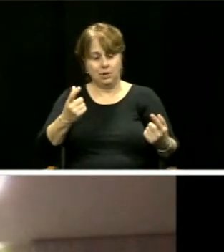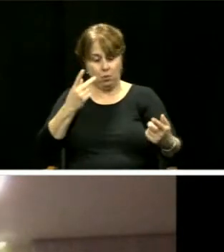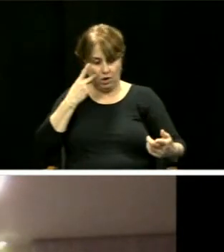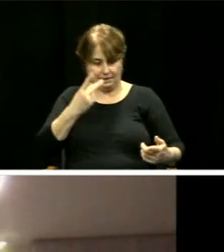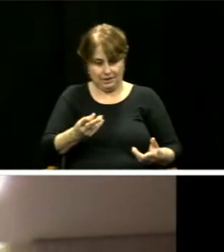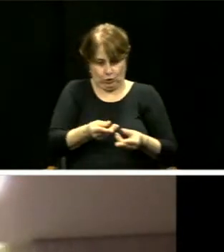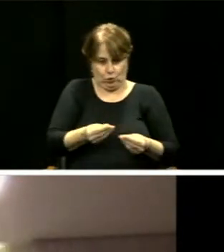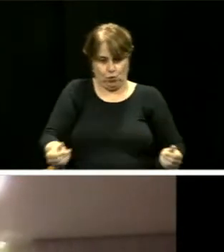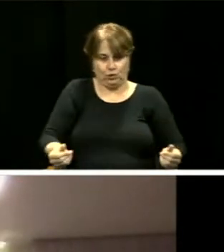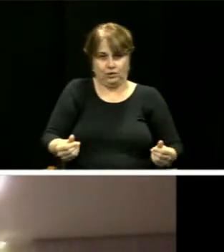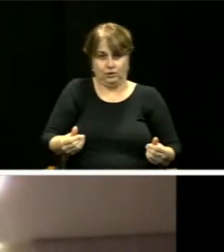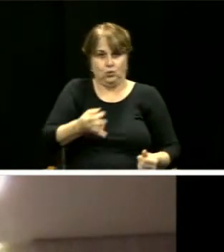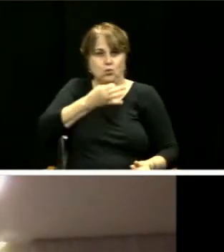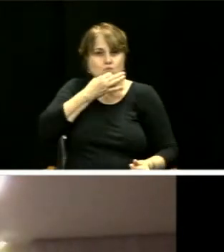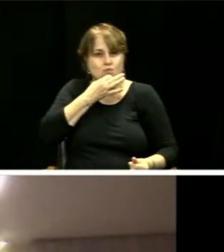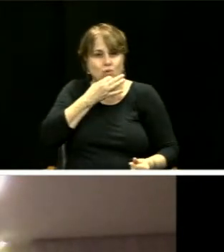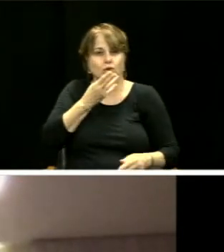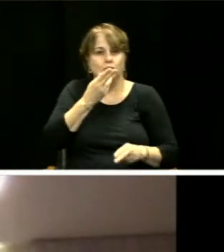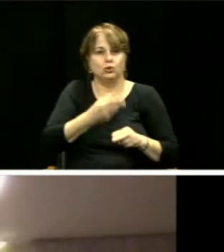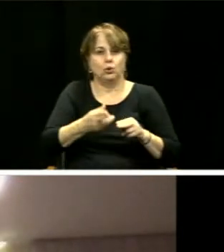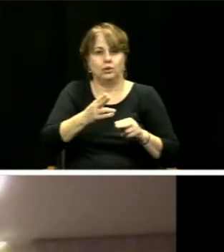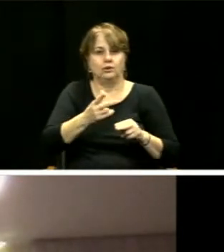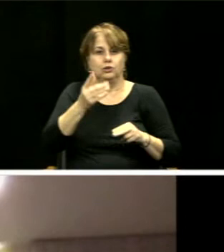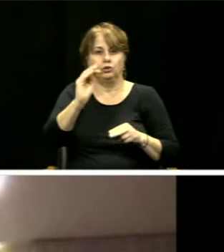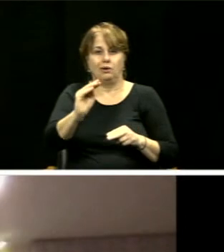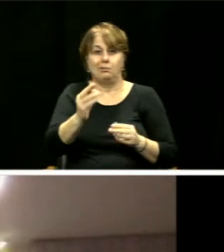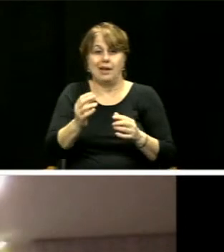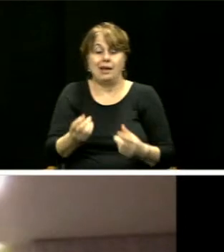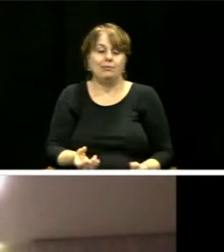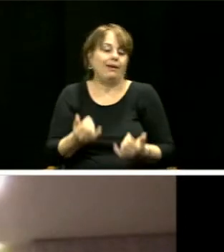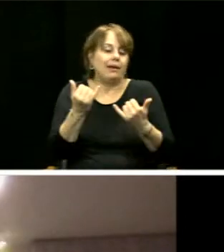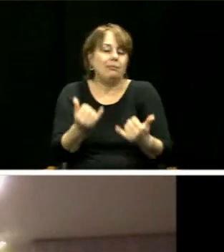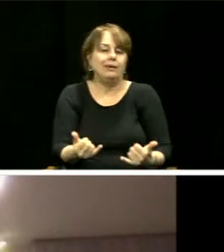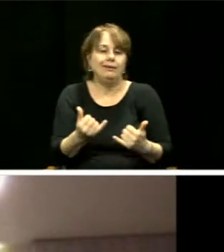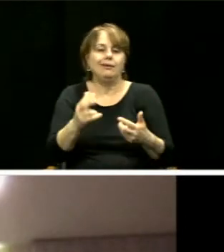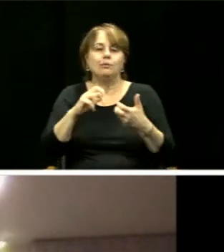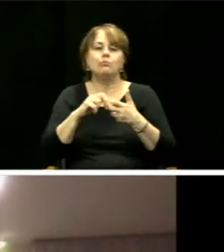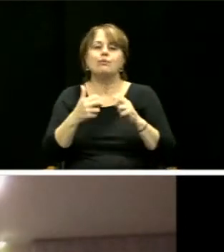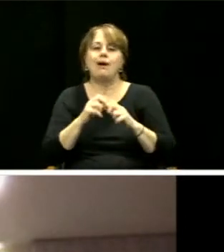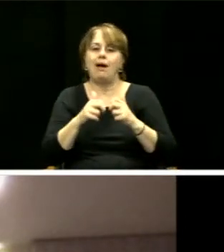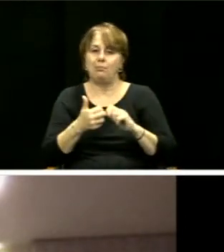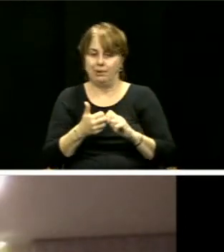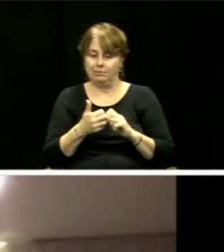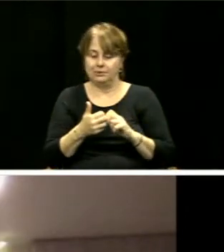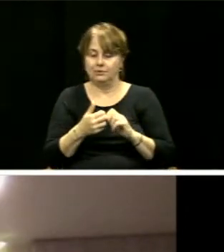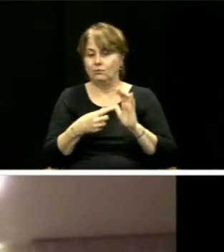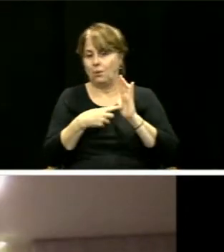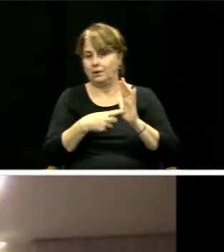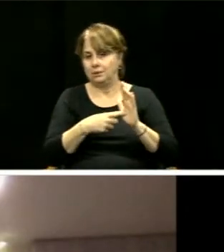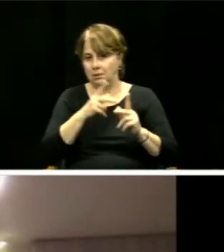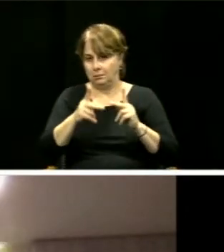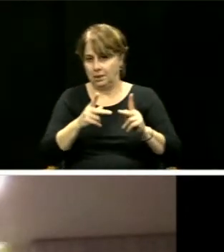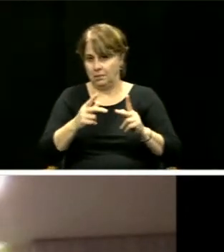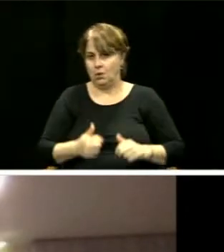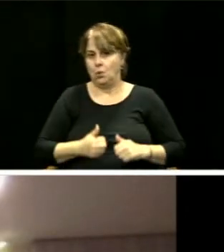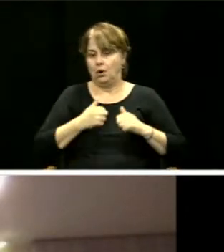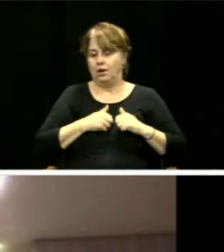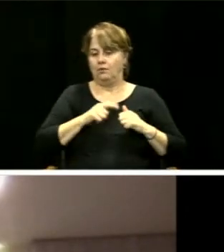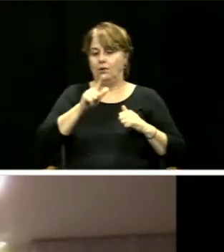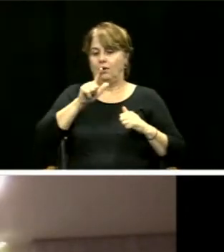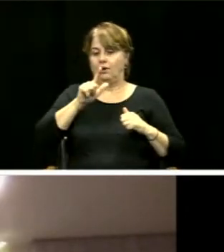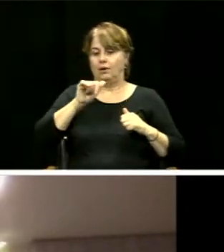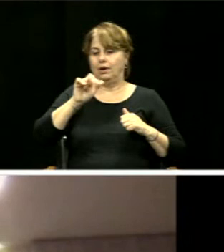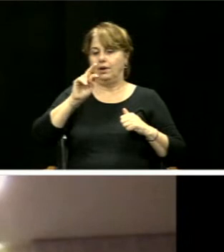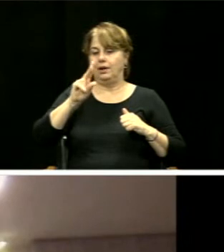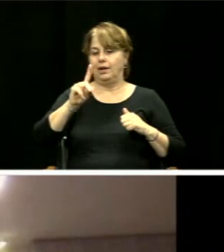to short-term immediate problems that are currently plaguing people, such as people who live on Lynbrook Road who want